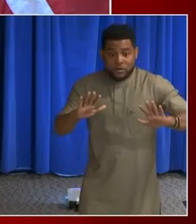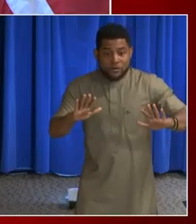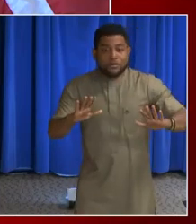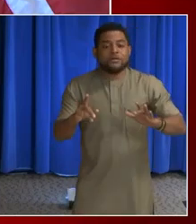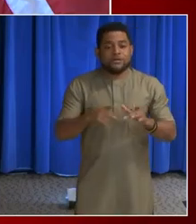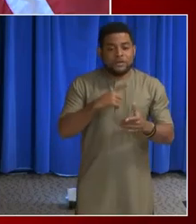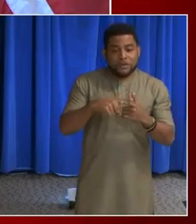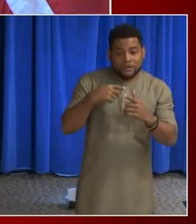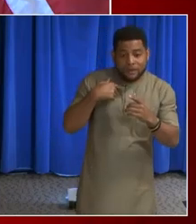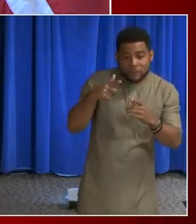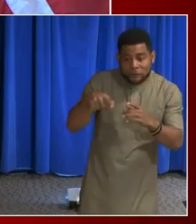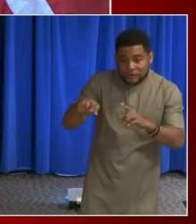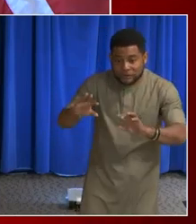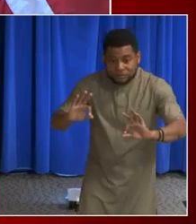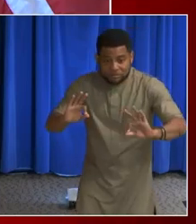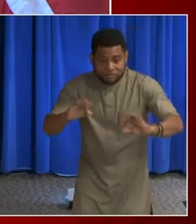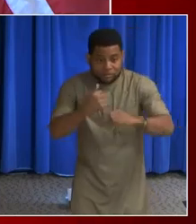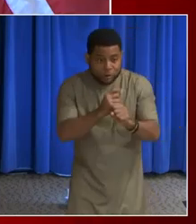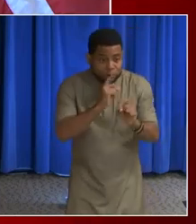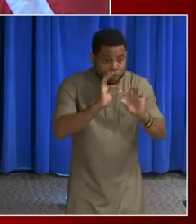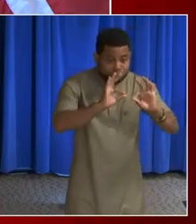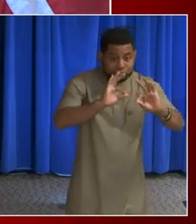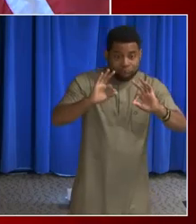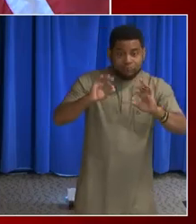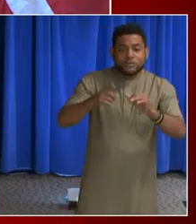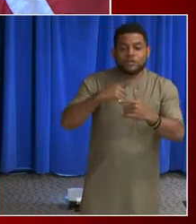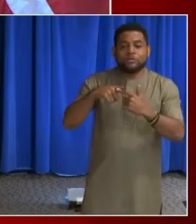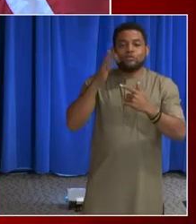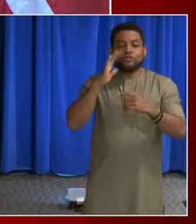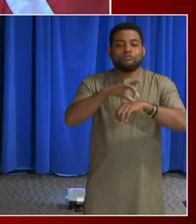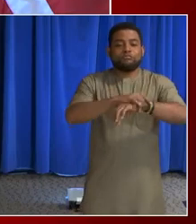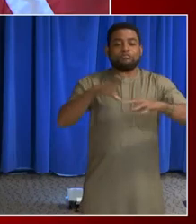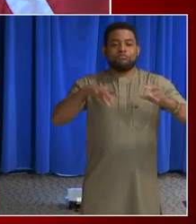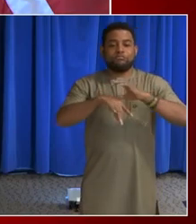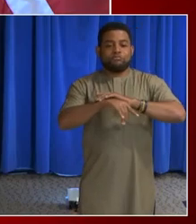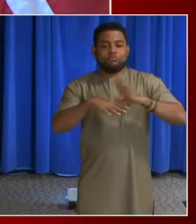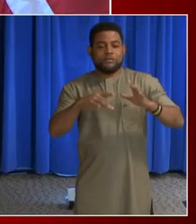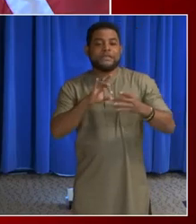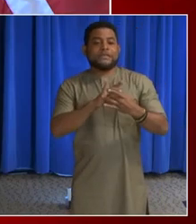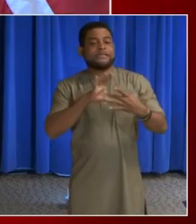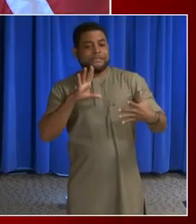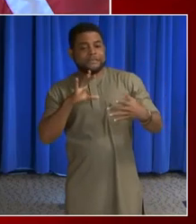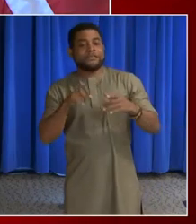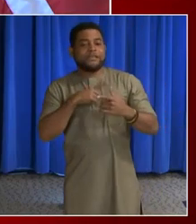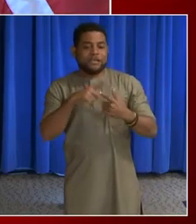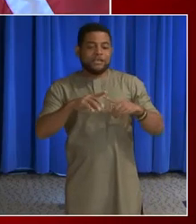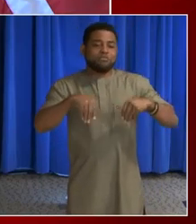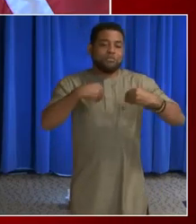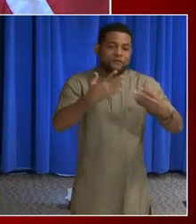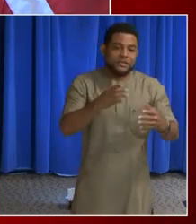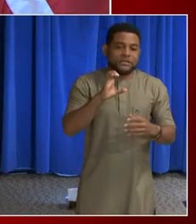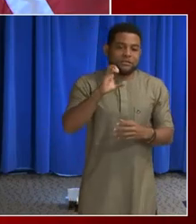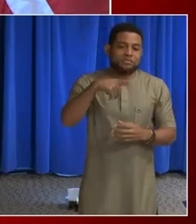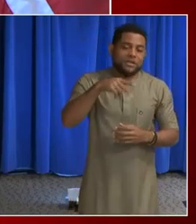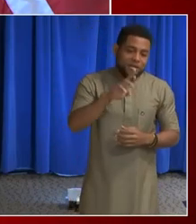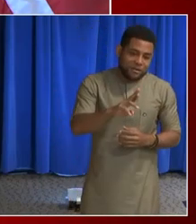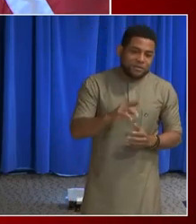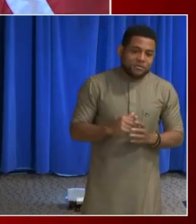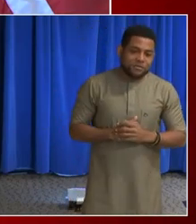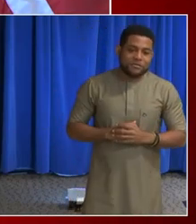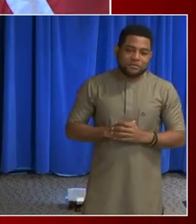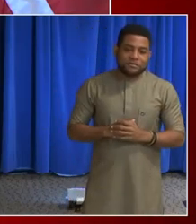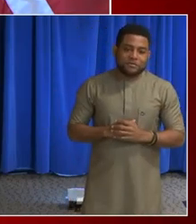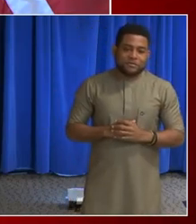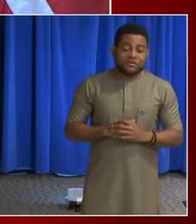with, they'll remove the handcuffs and provide first aid or provide medical aid in this case. So it's not that it's